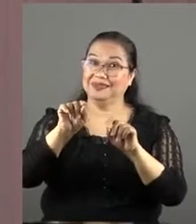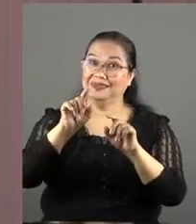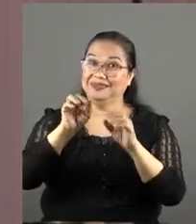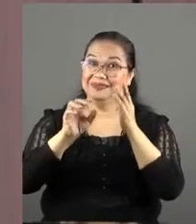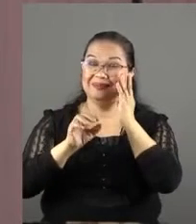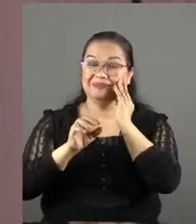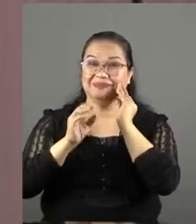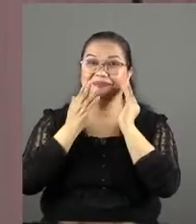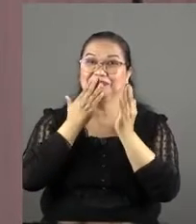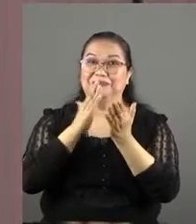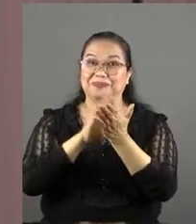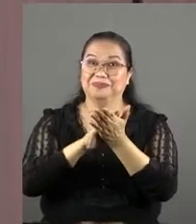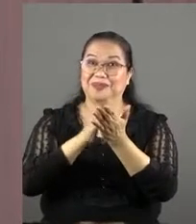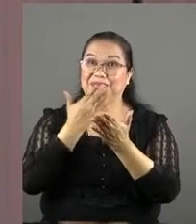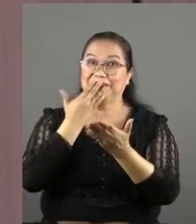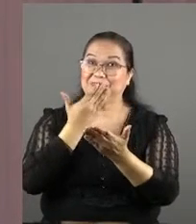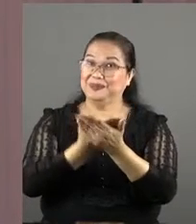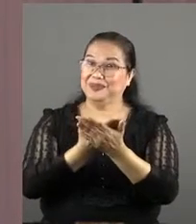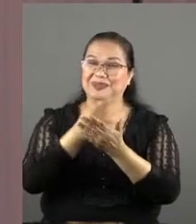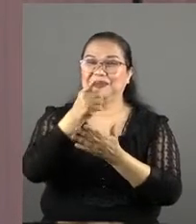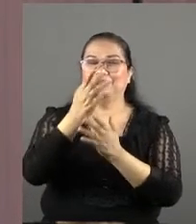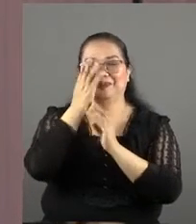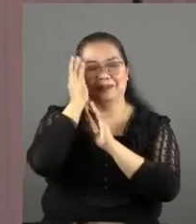through, good or bad, you can sleep well.